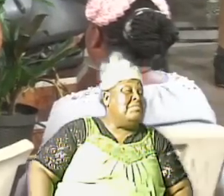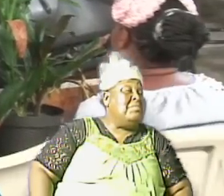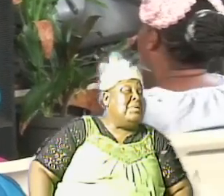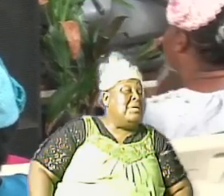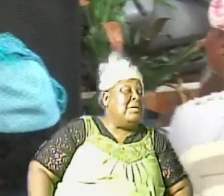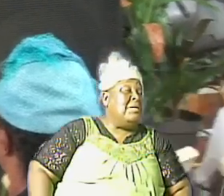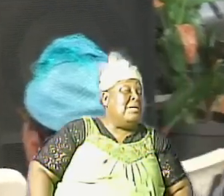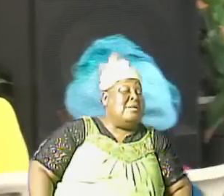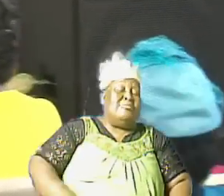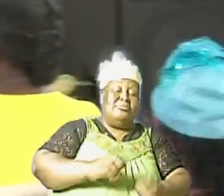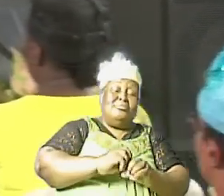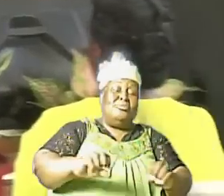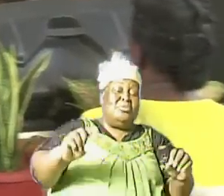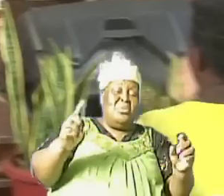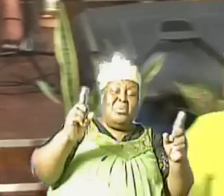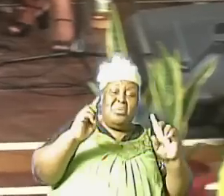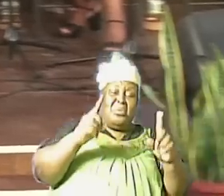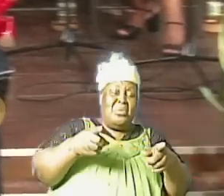This don't go for Bishop